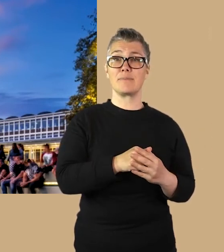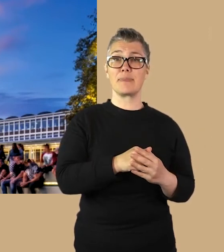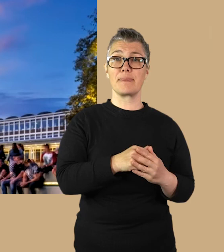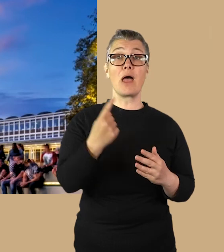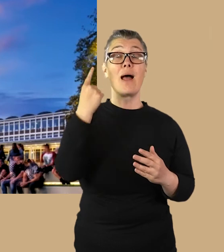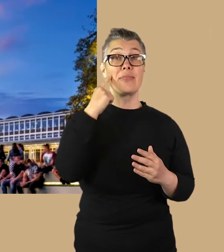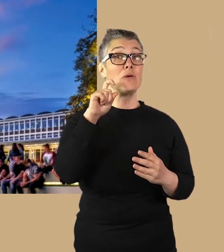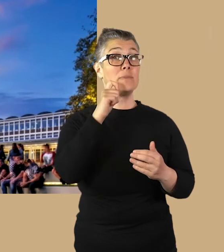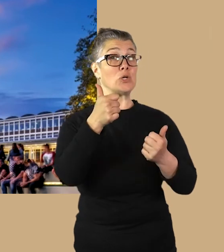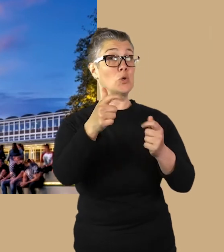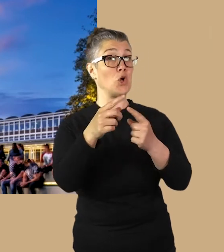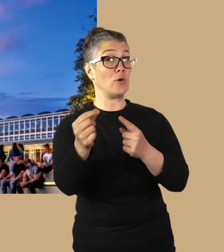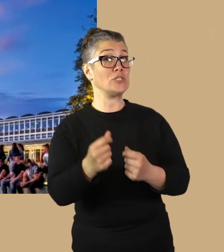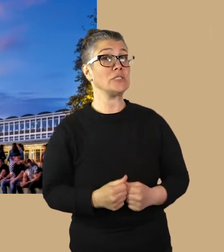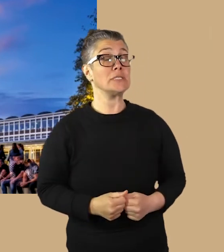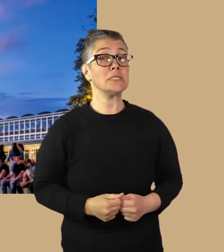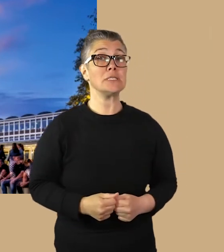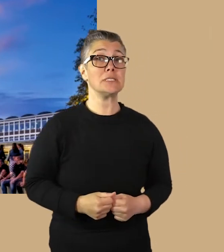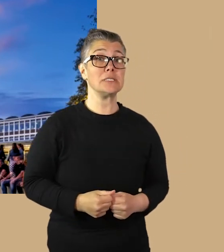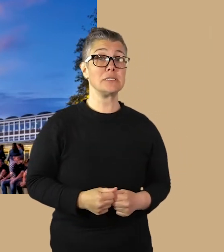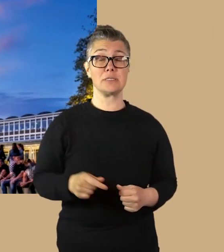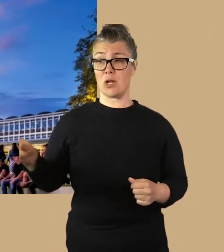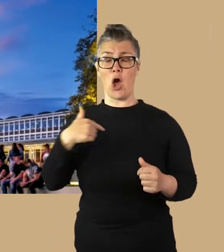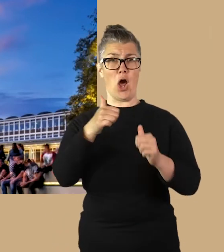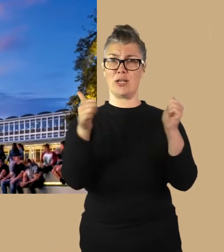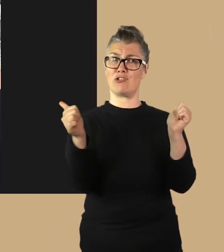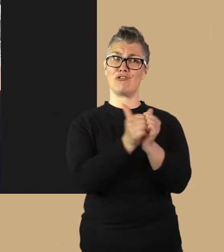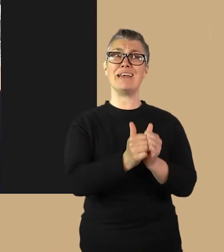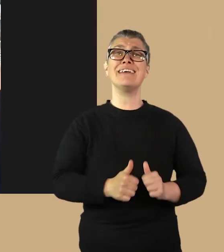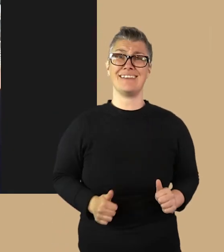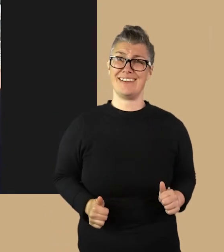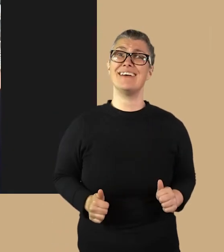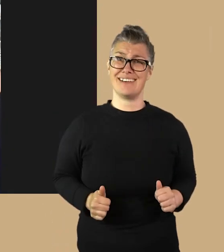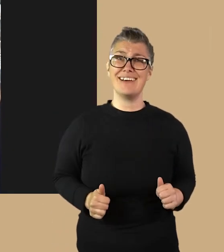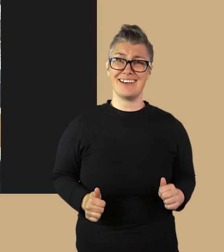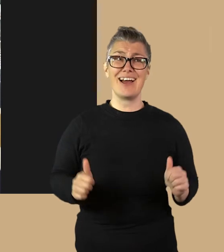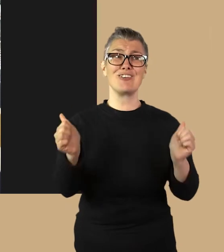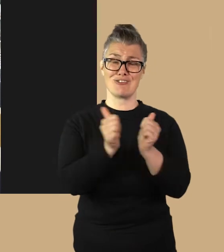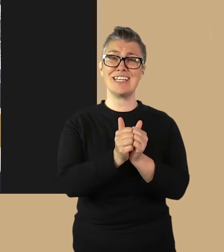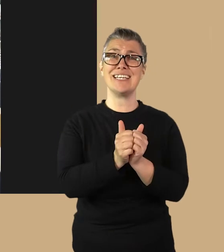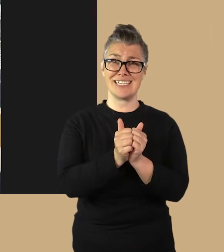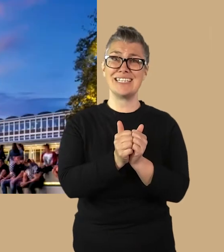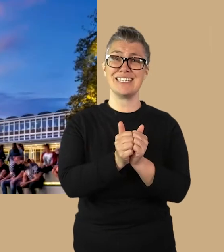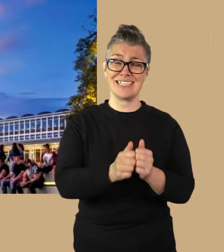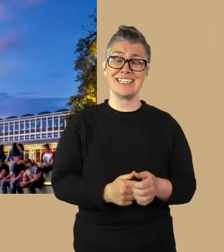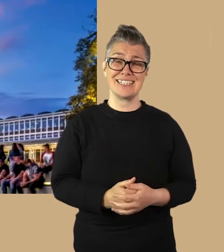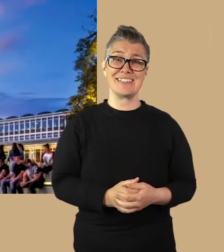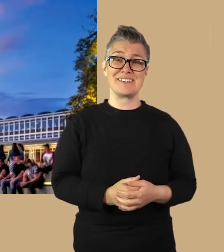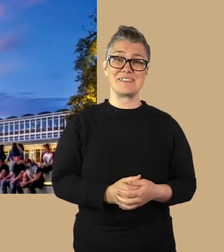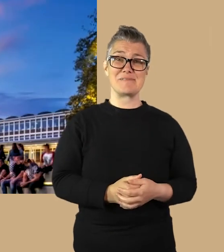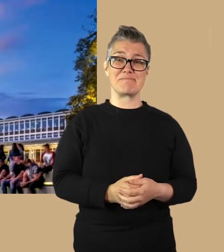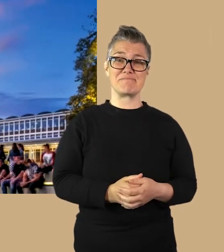of time would be a great option for us. I completely agree, by the way. Yeah,